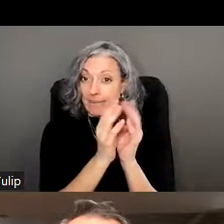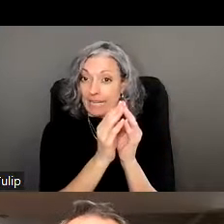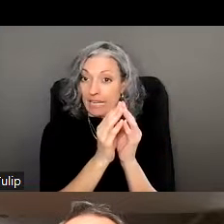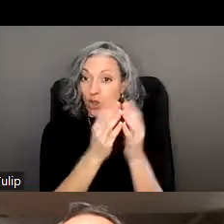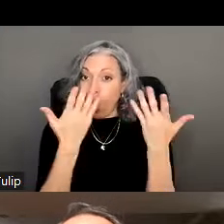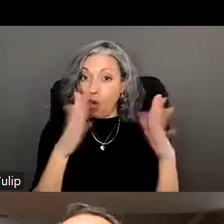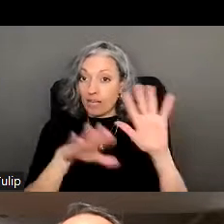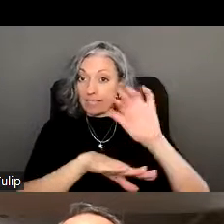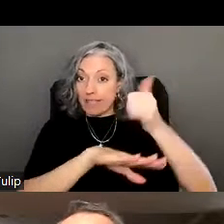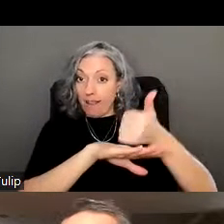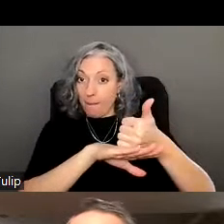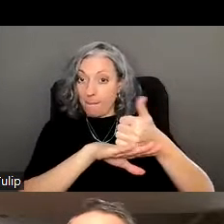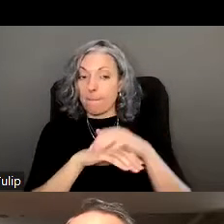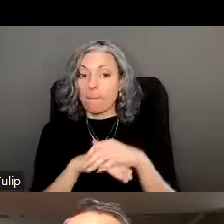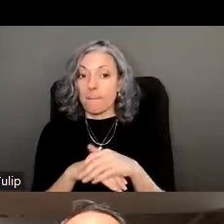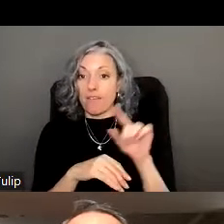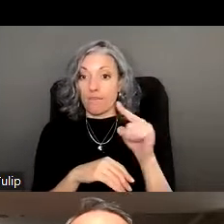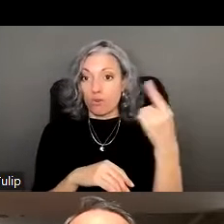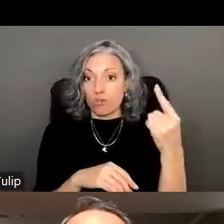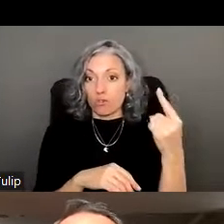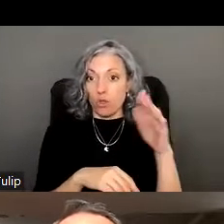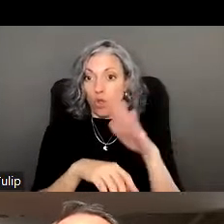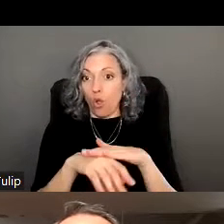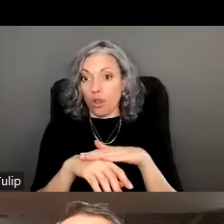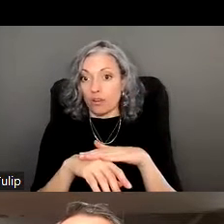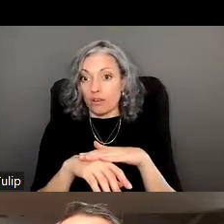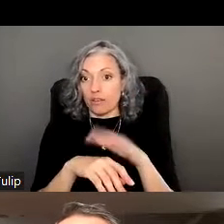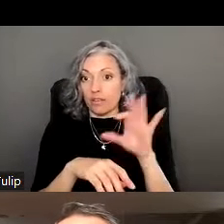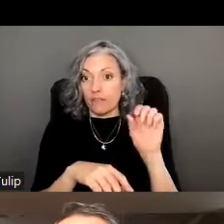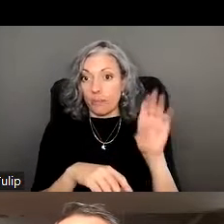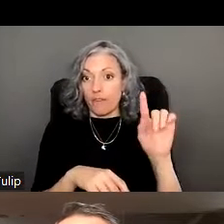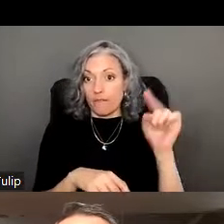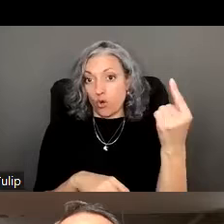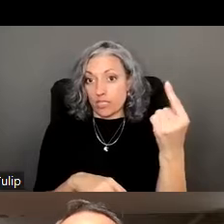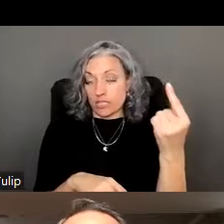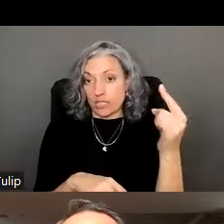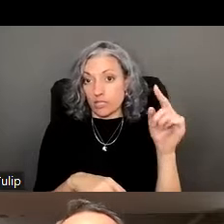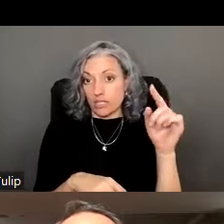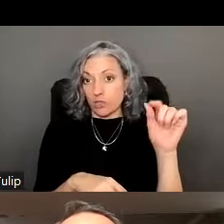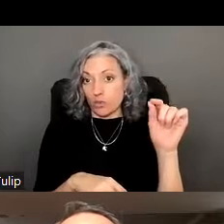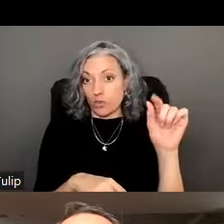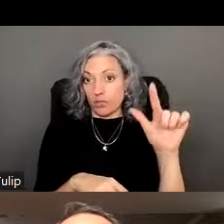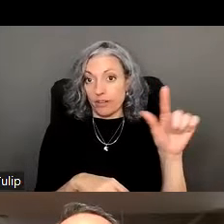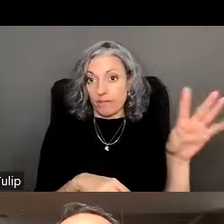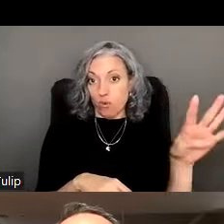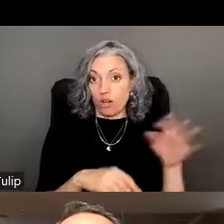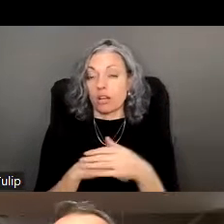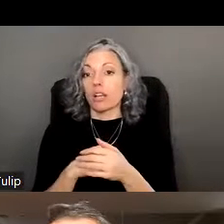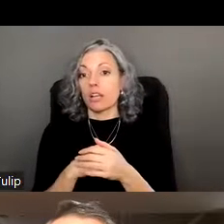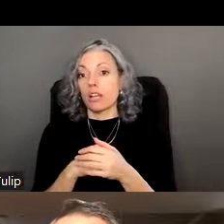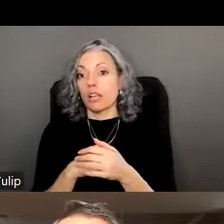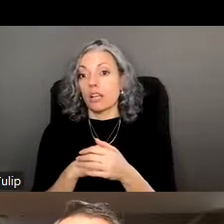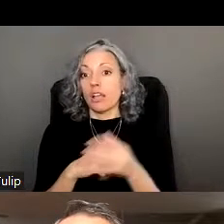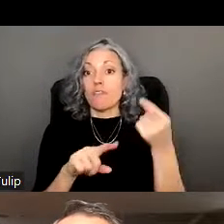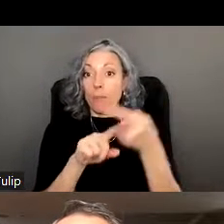already. So the first meeting is scheduled for February 1st, 2024. For the month